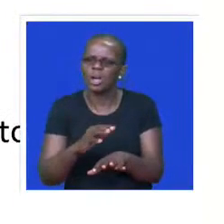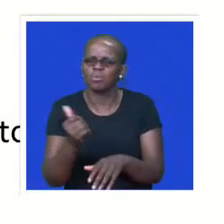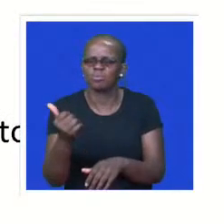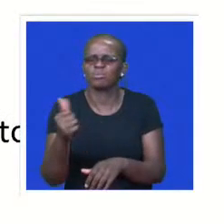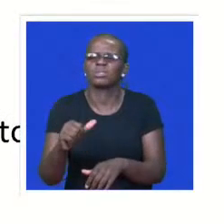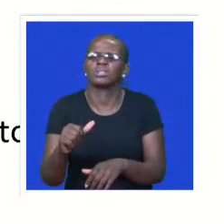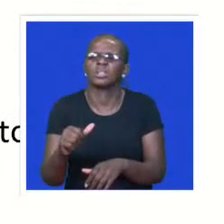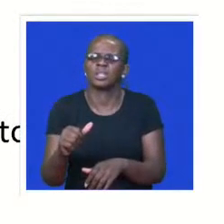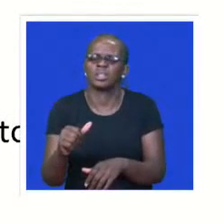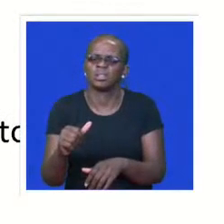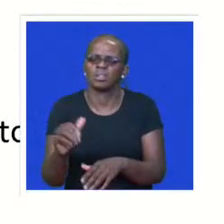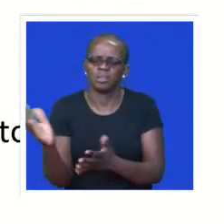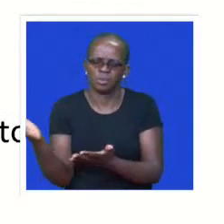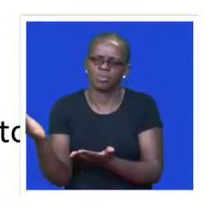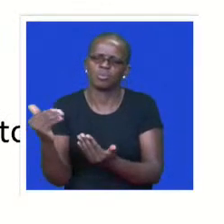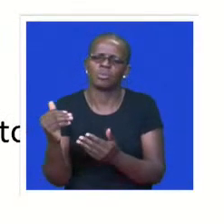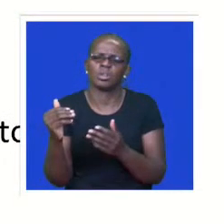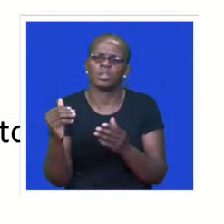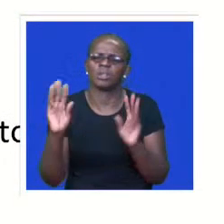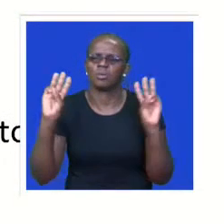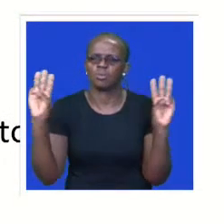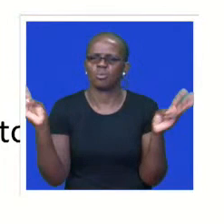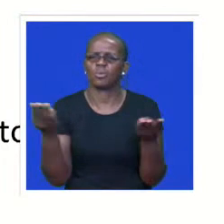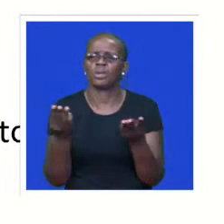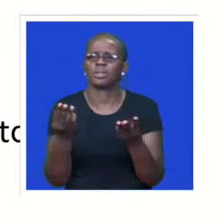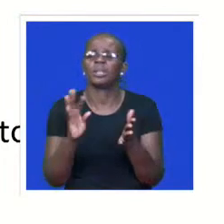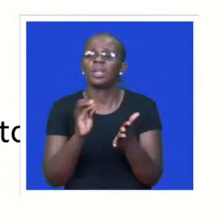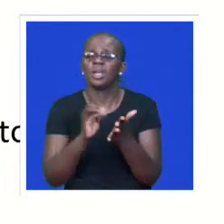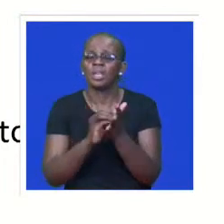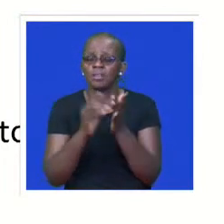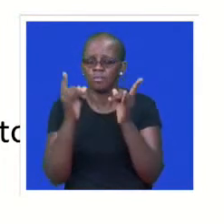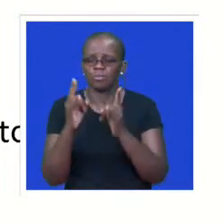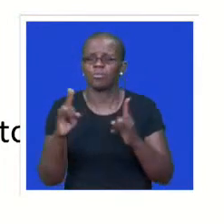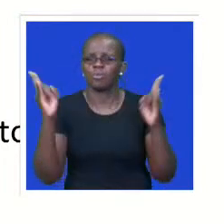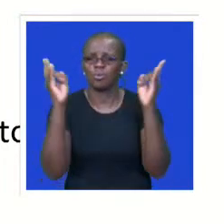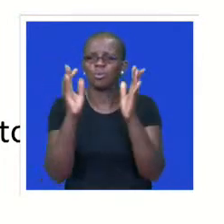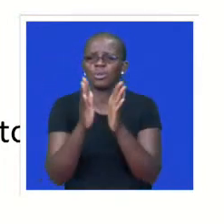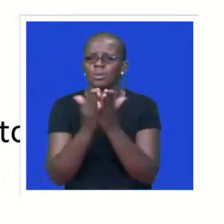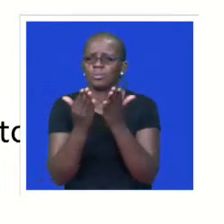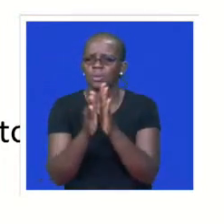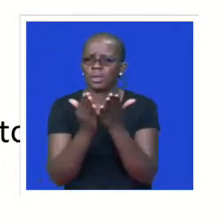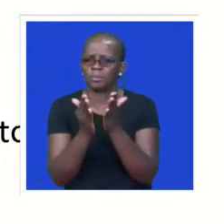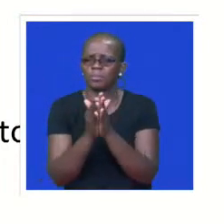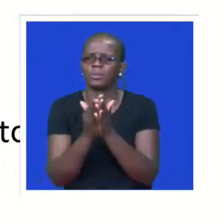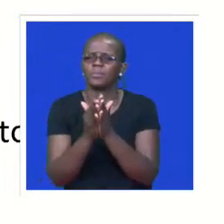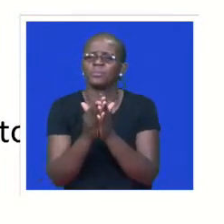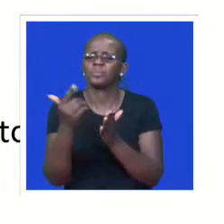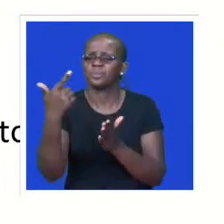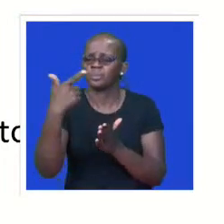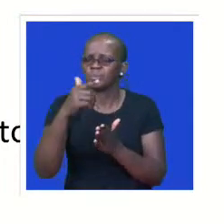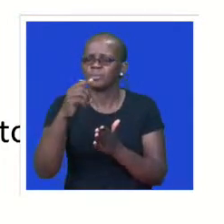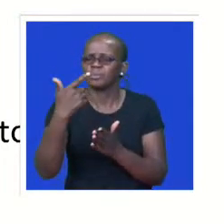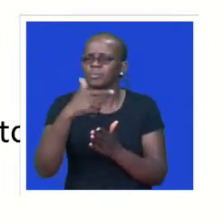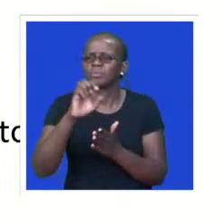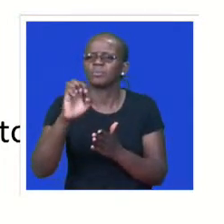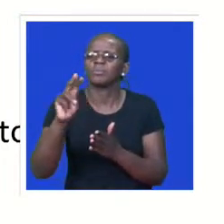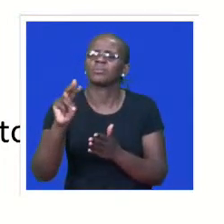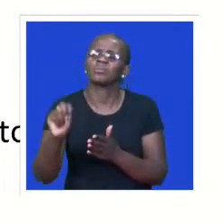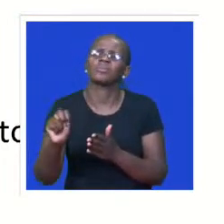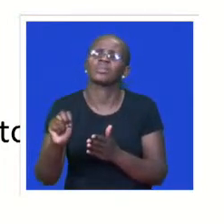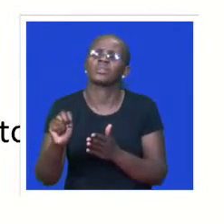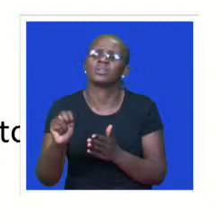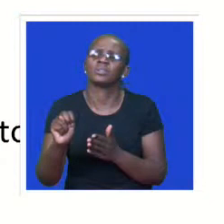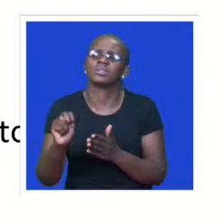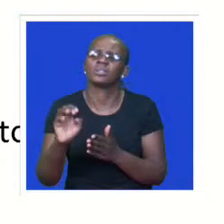our Bibles to Genesis 3, chapter 3. We will be reading the whole chapter, but my